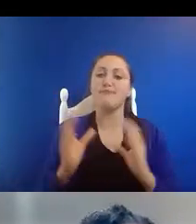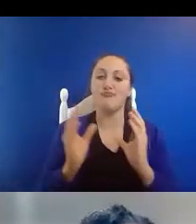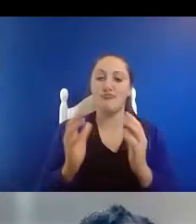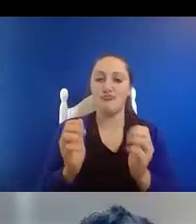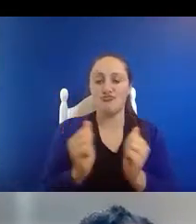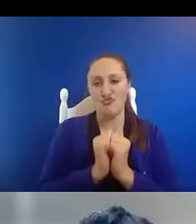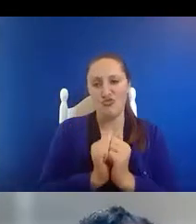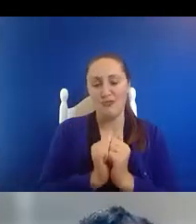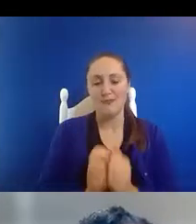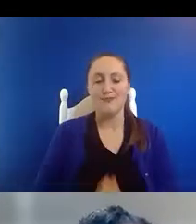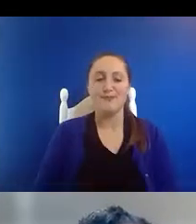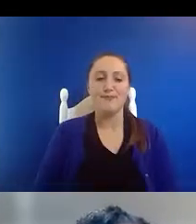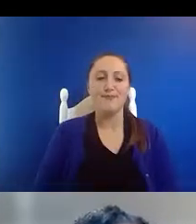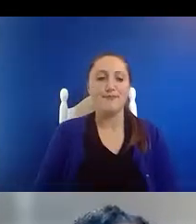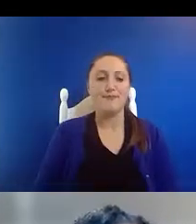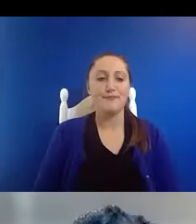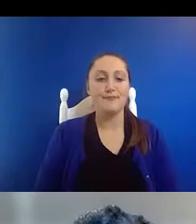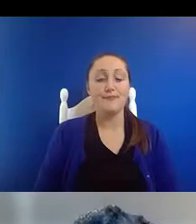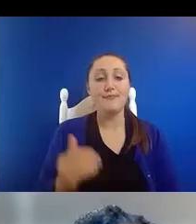slide.